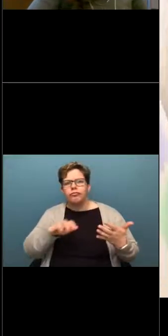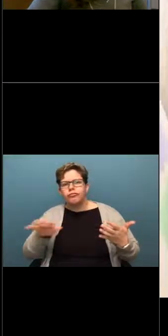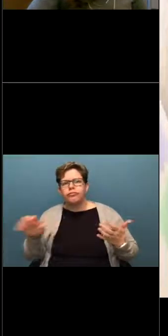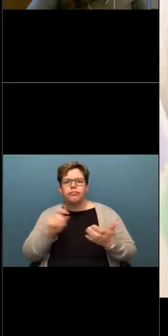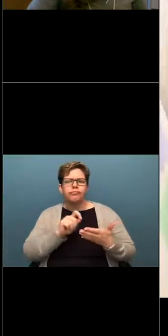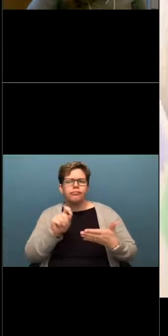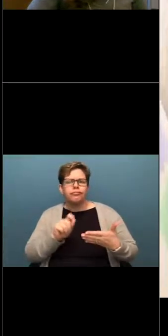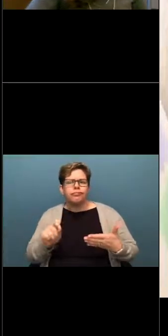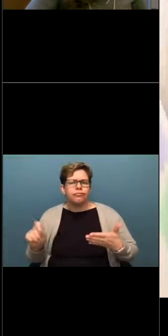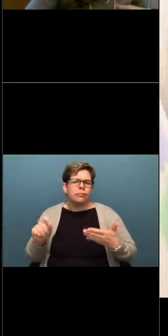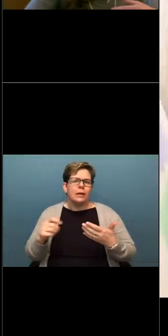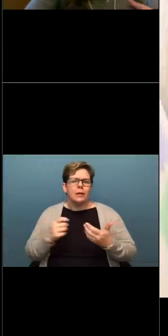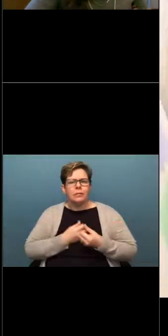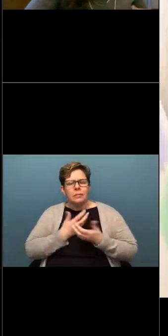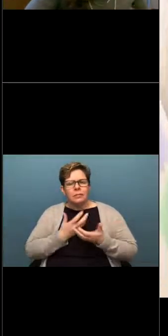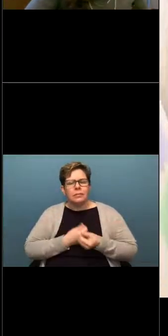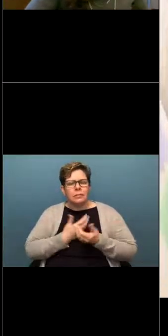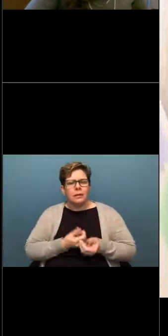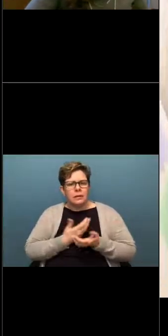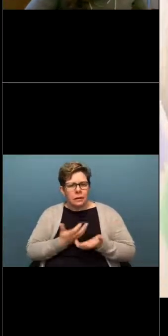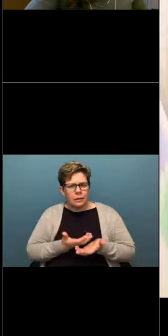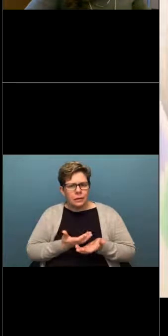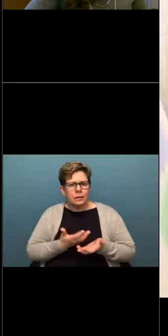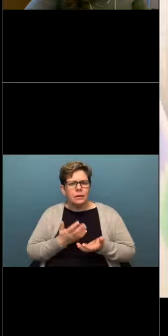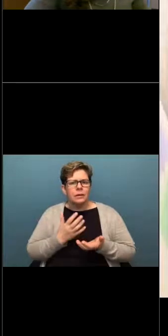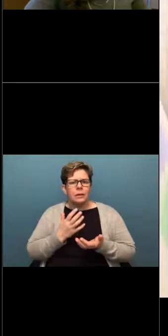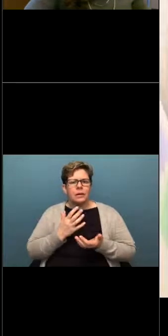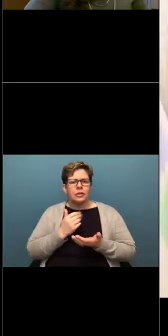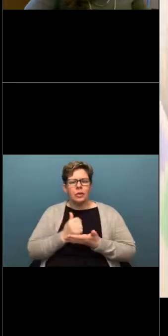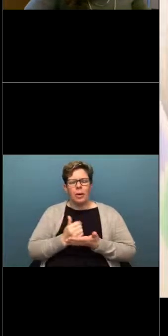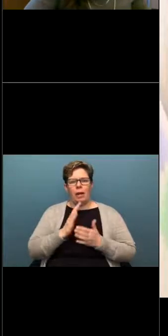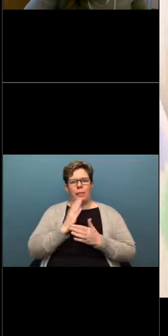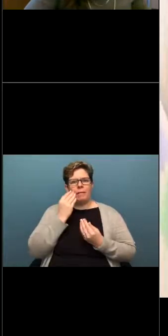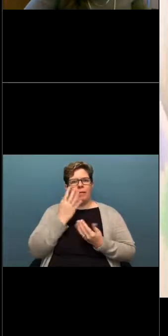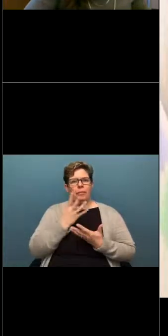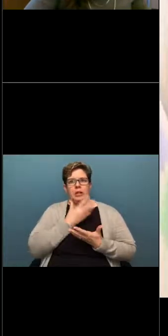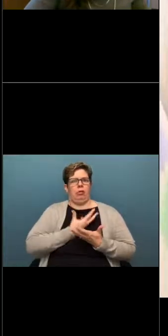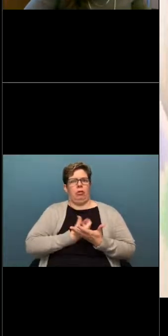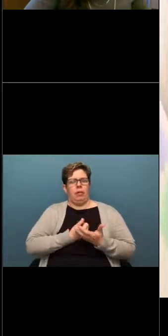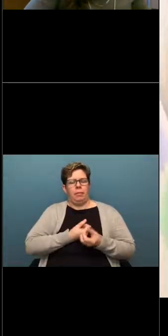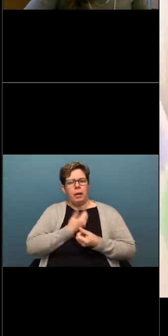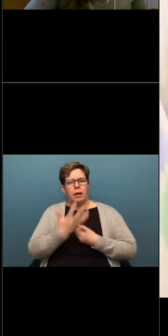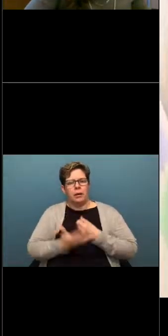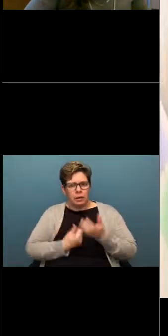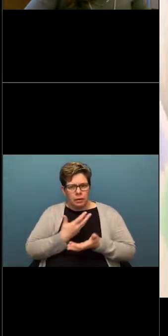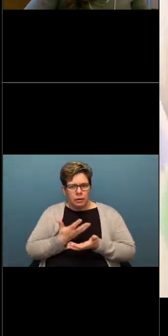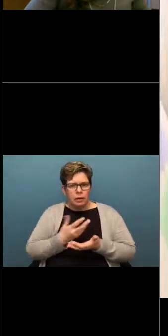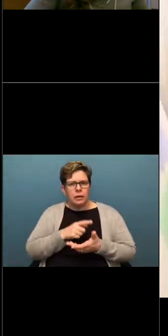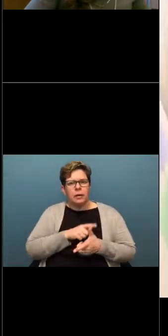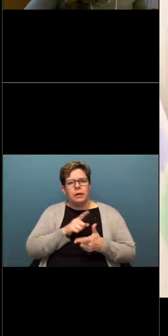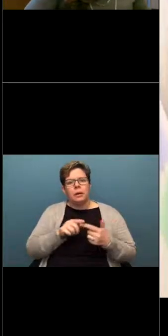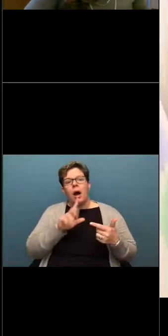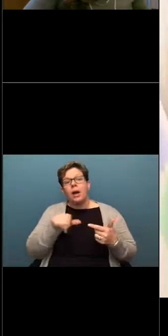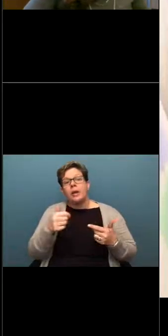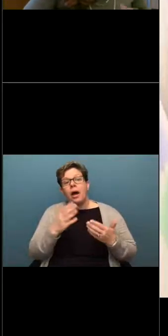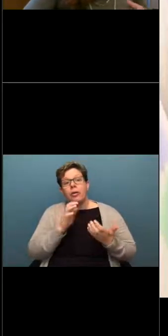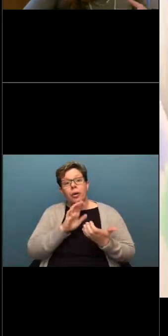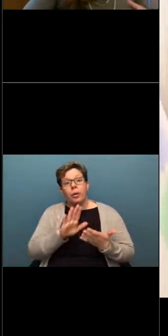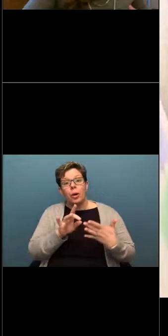can be really helpful and therapeutic to get information out. Another approach to this is guided journaling. If